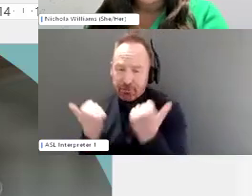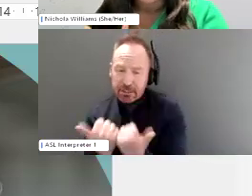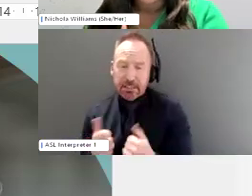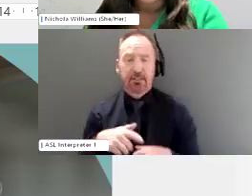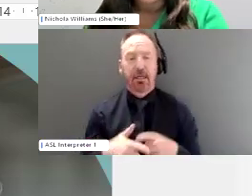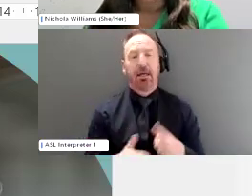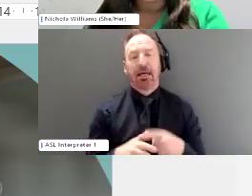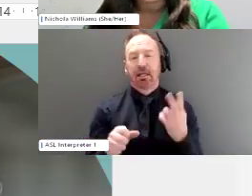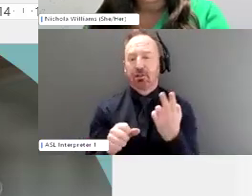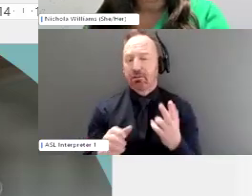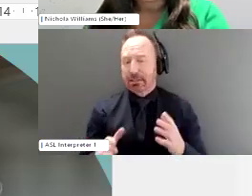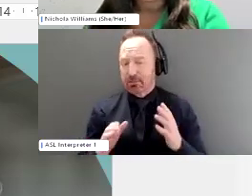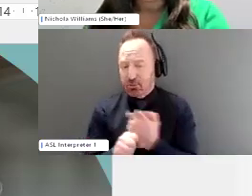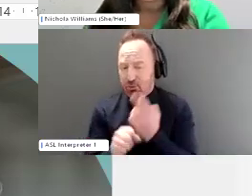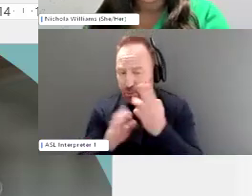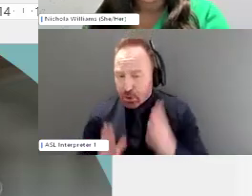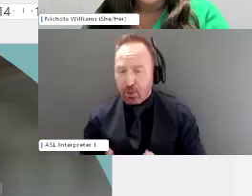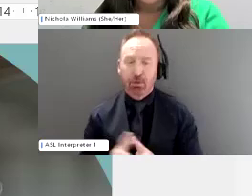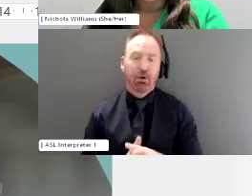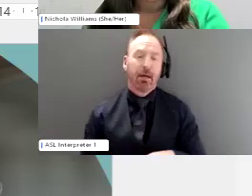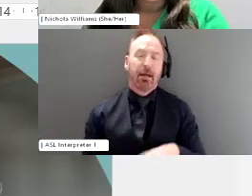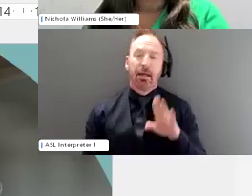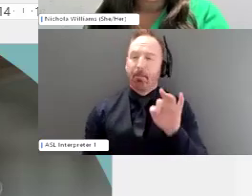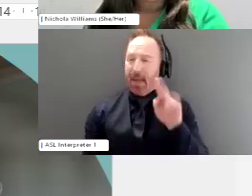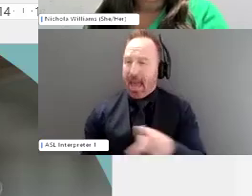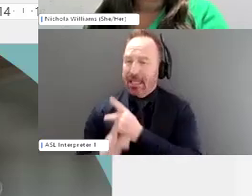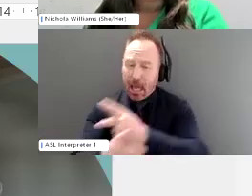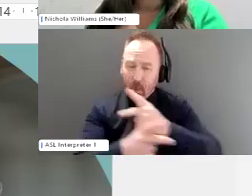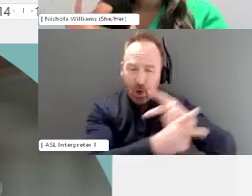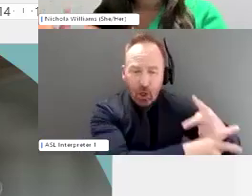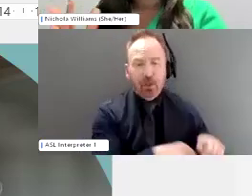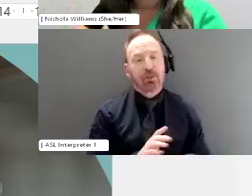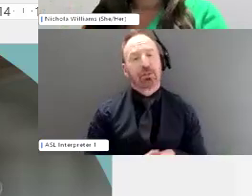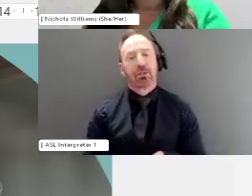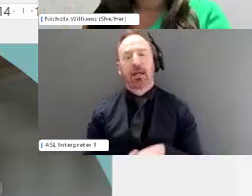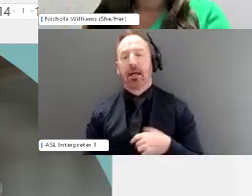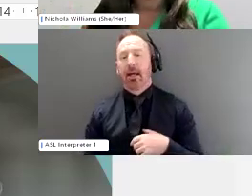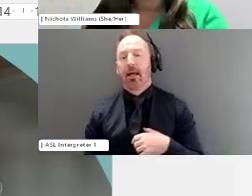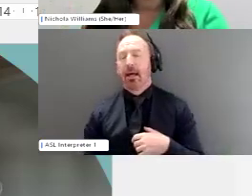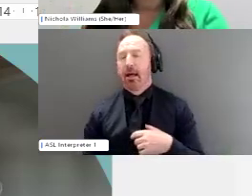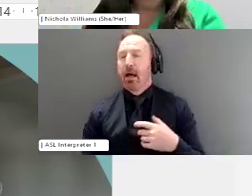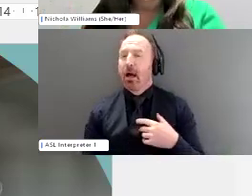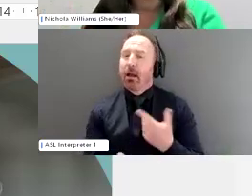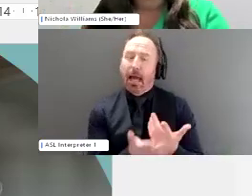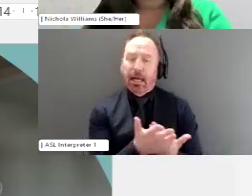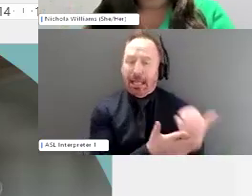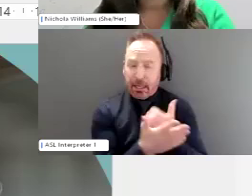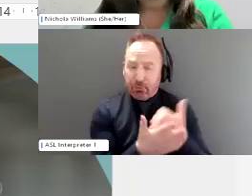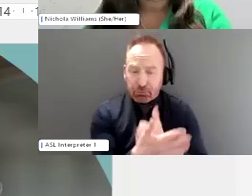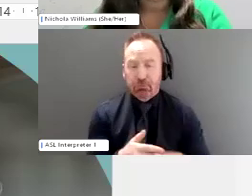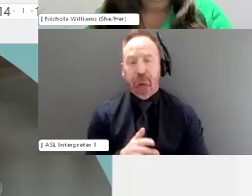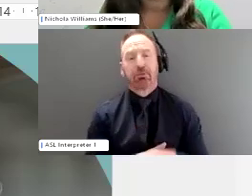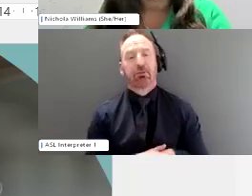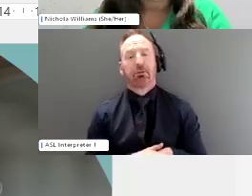credit collectors, and fintech companies, and international bodies, just to introduce economic abuse into national policy frameworks